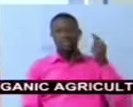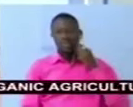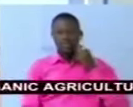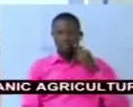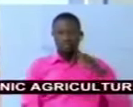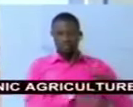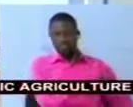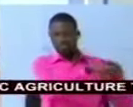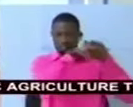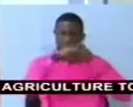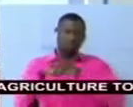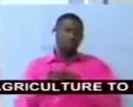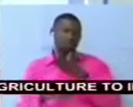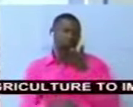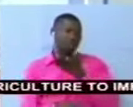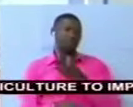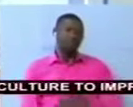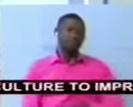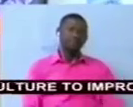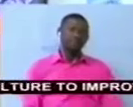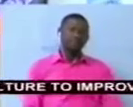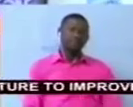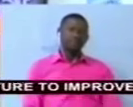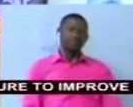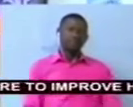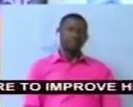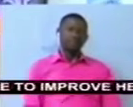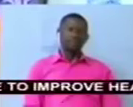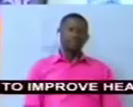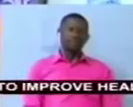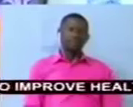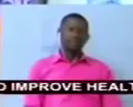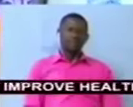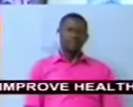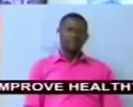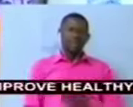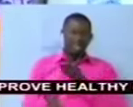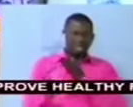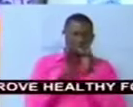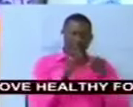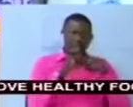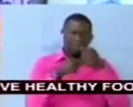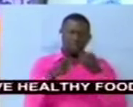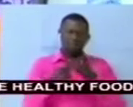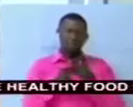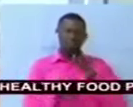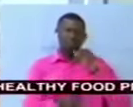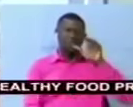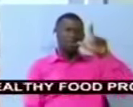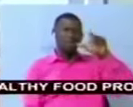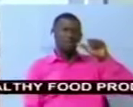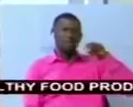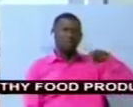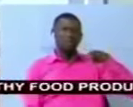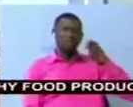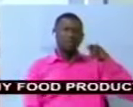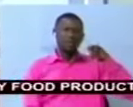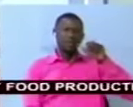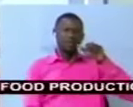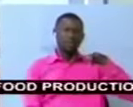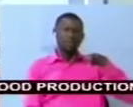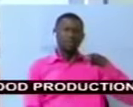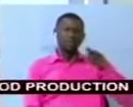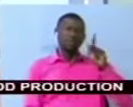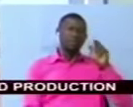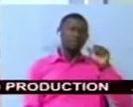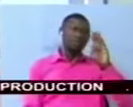Can you tell us about the story of Lanka, how you saw him when he arrived and some of the conversations you must have had? Mun nga ñoo